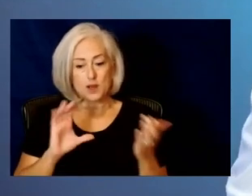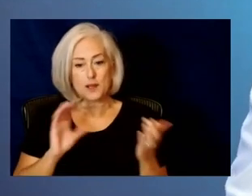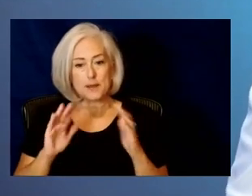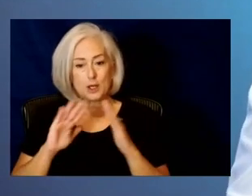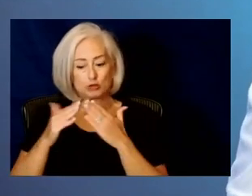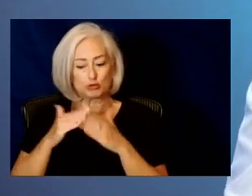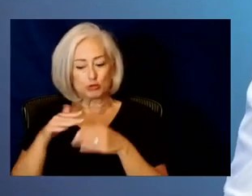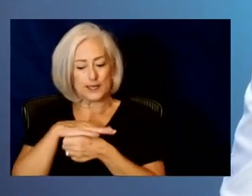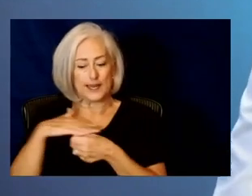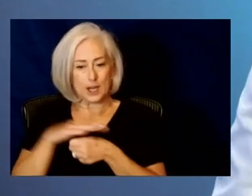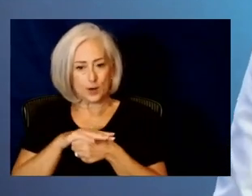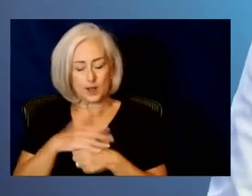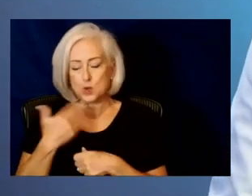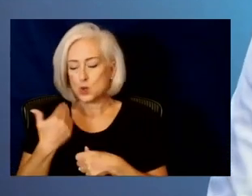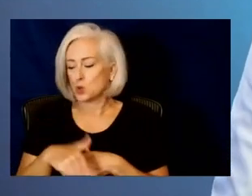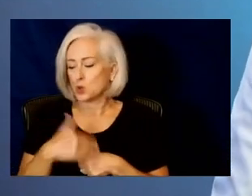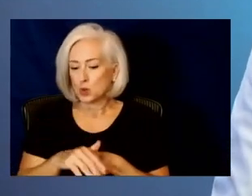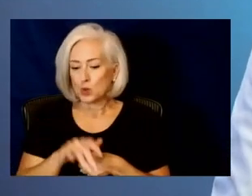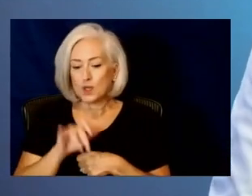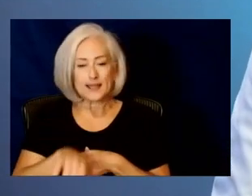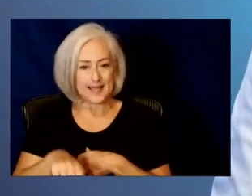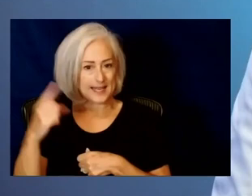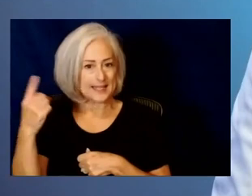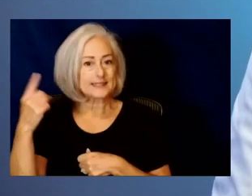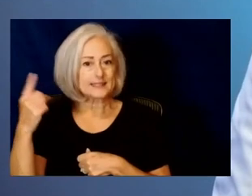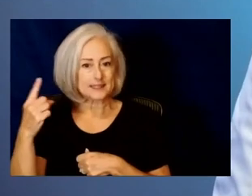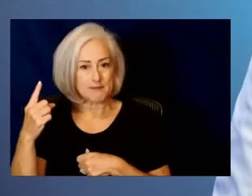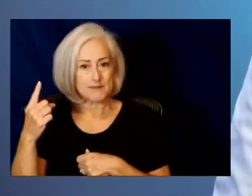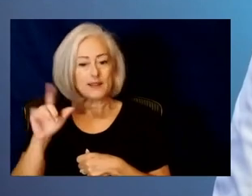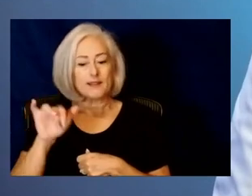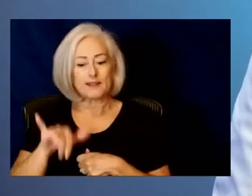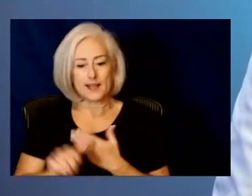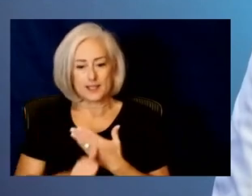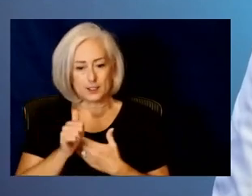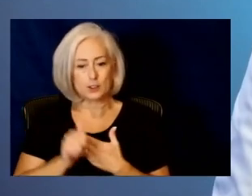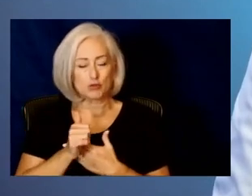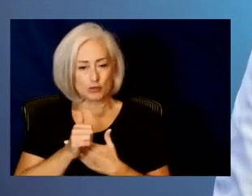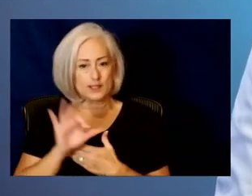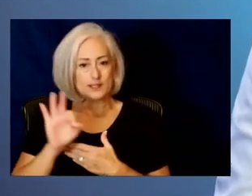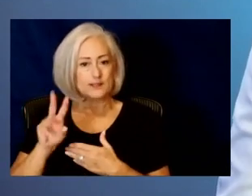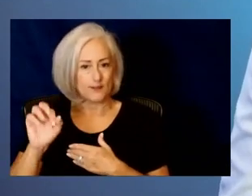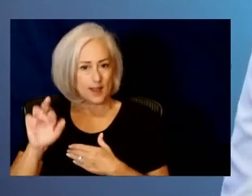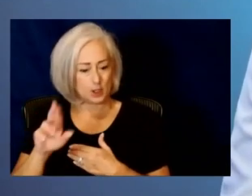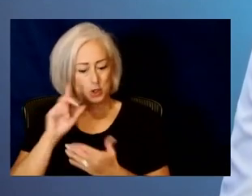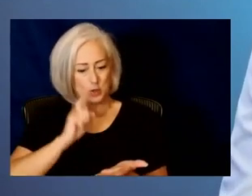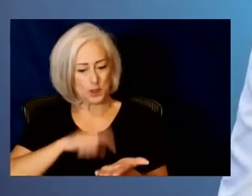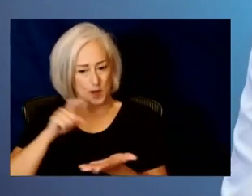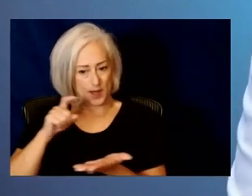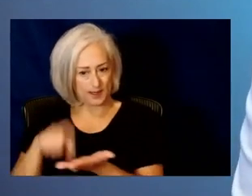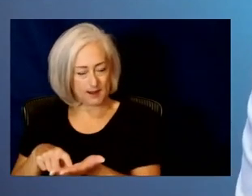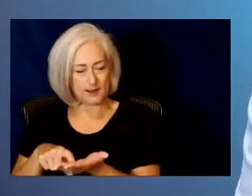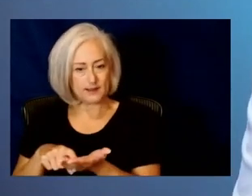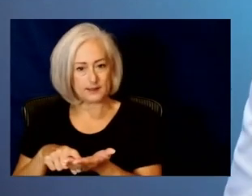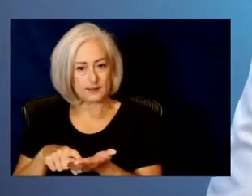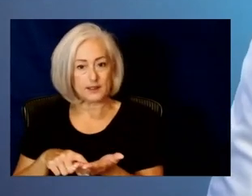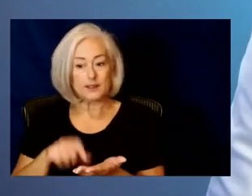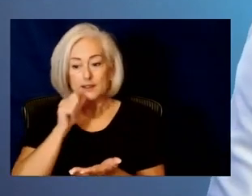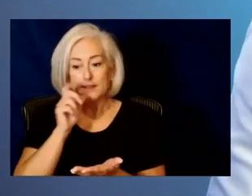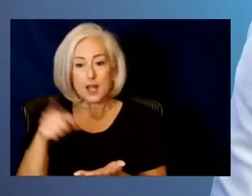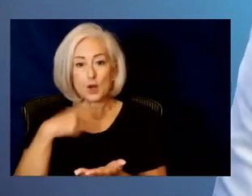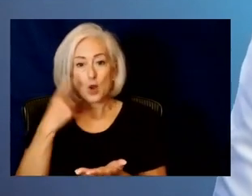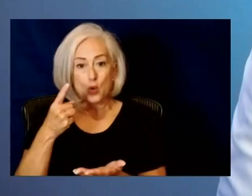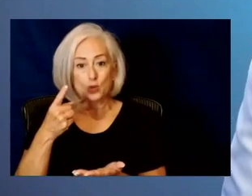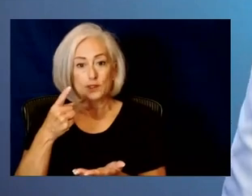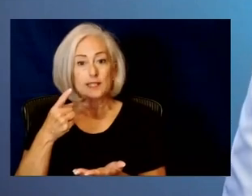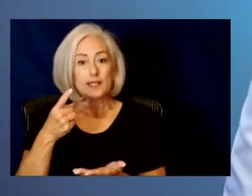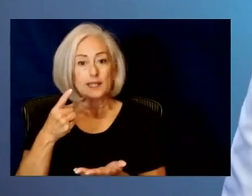and that is certainly something that is a risk factor that we have started to recognize. It's not only socioeconomics, but it's also that access